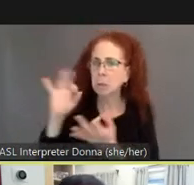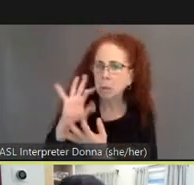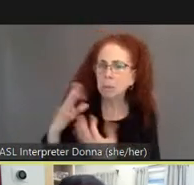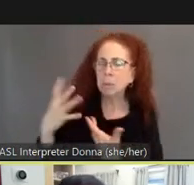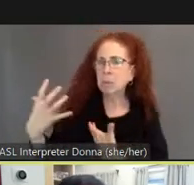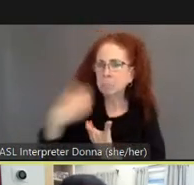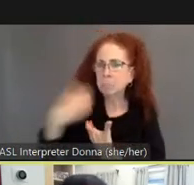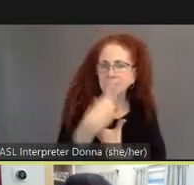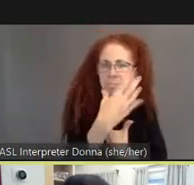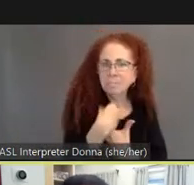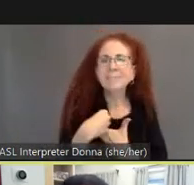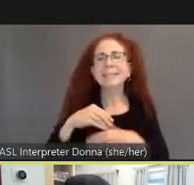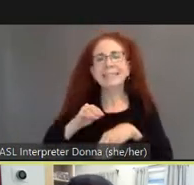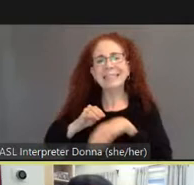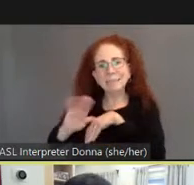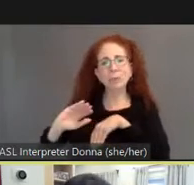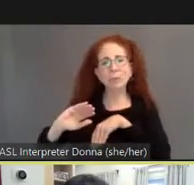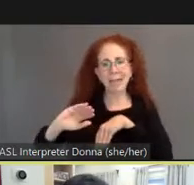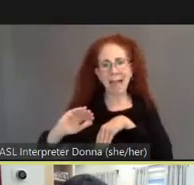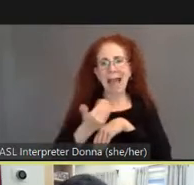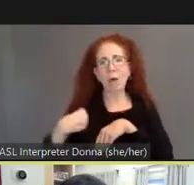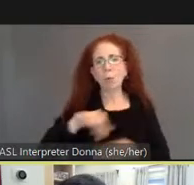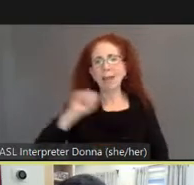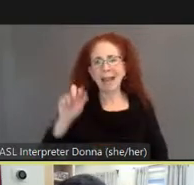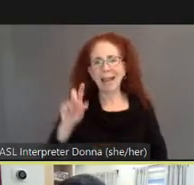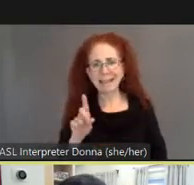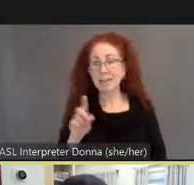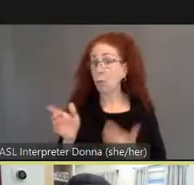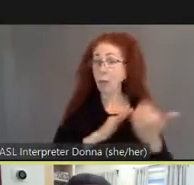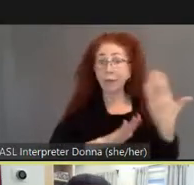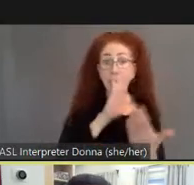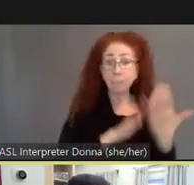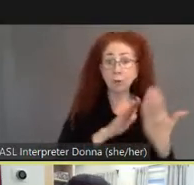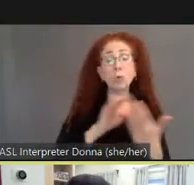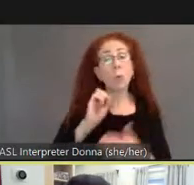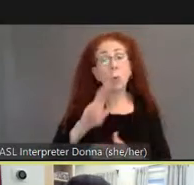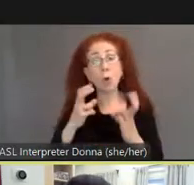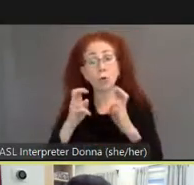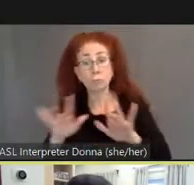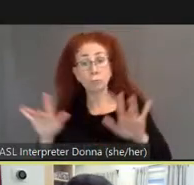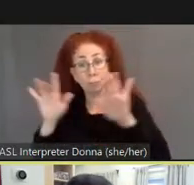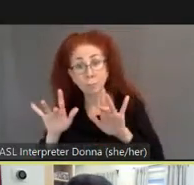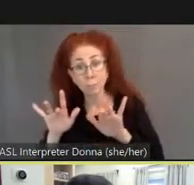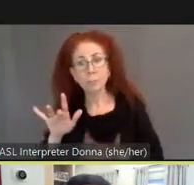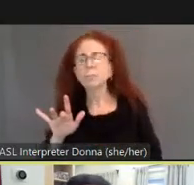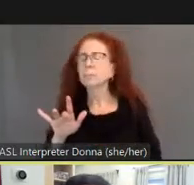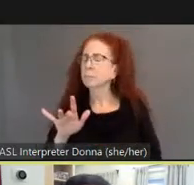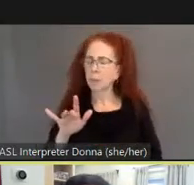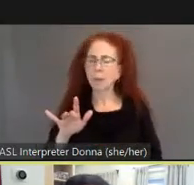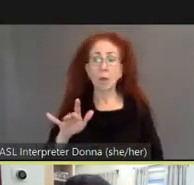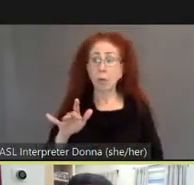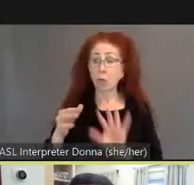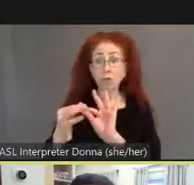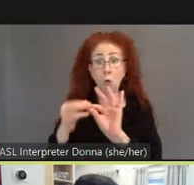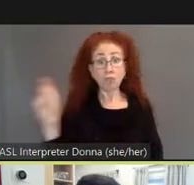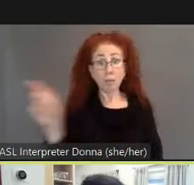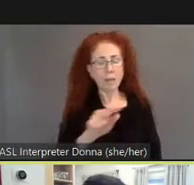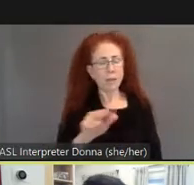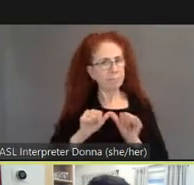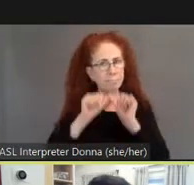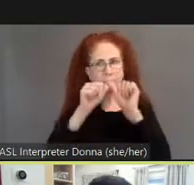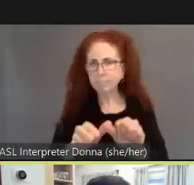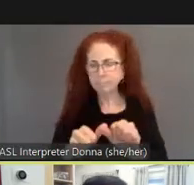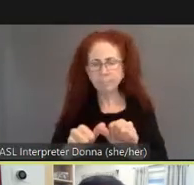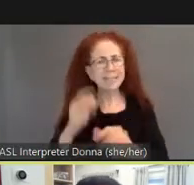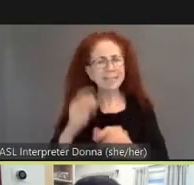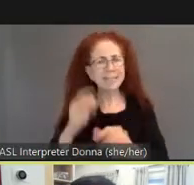audio description in person and in our digital season. And we really believe in maintaining those relationships long term